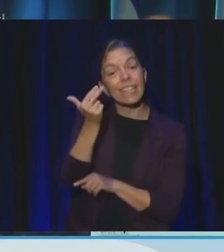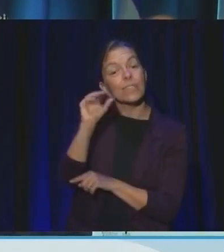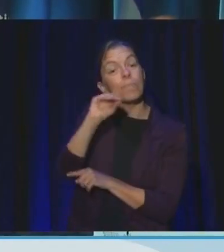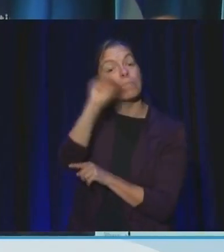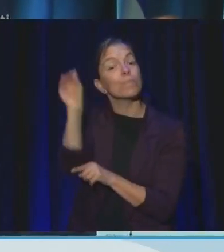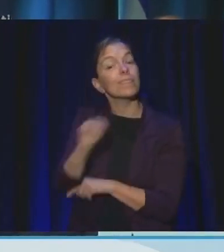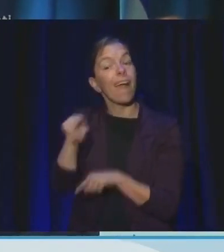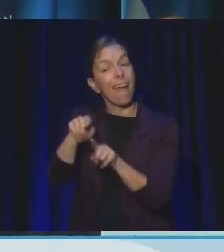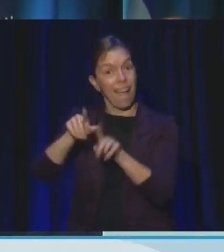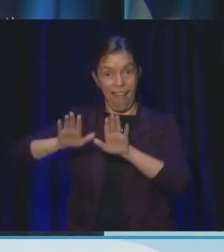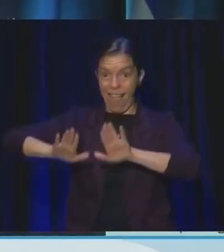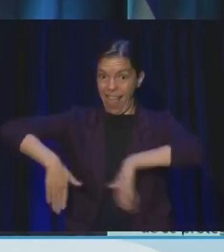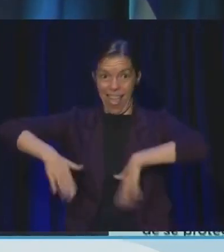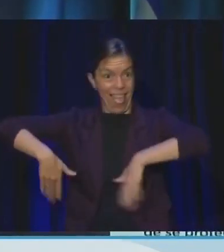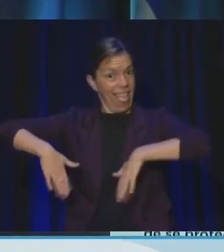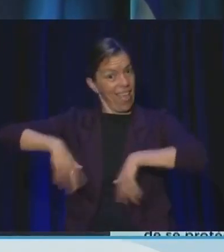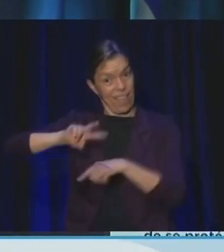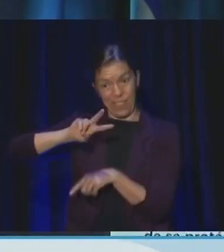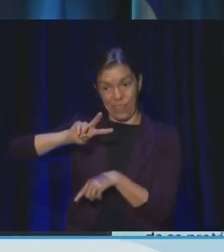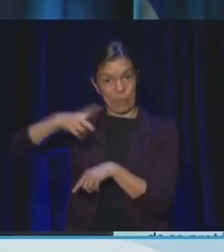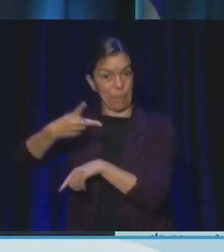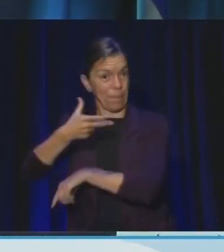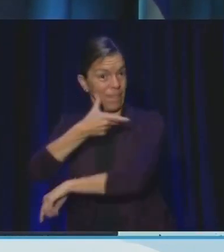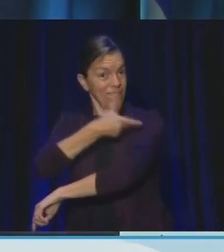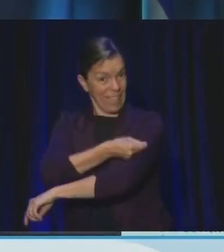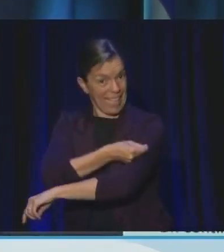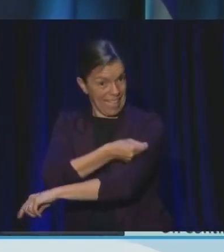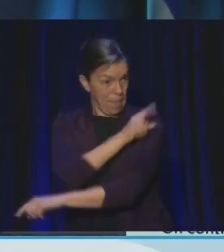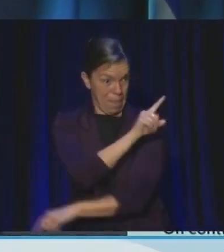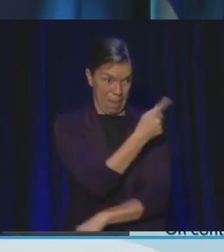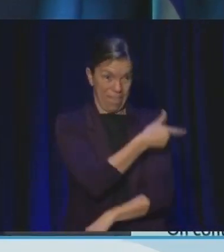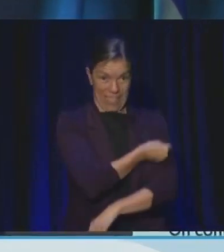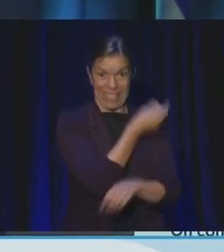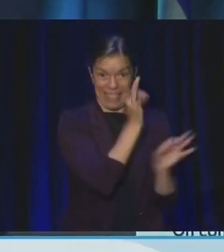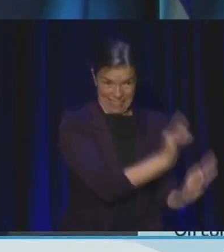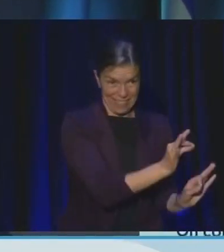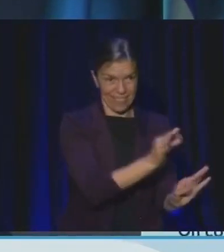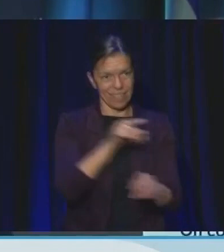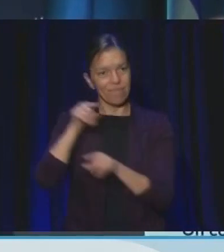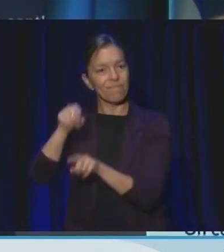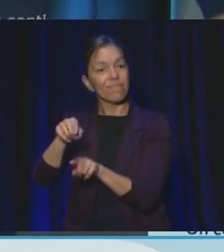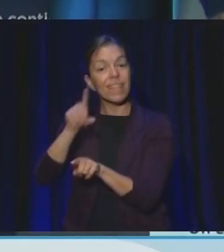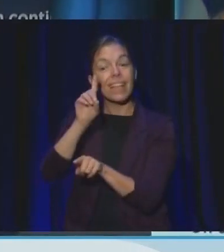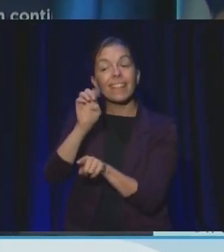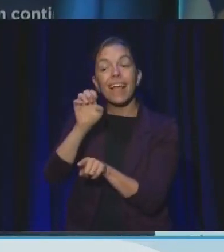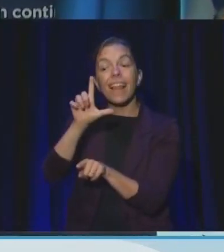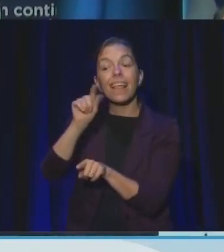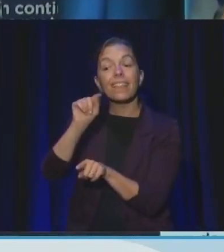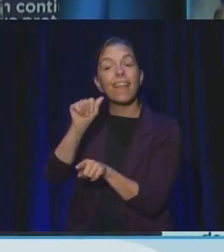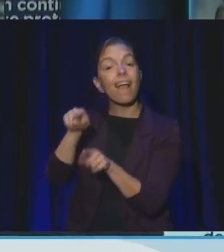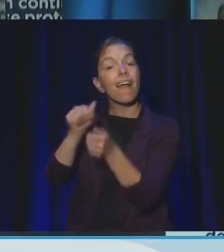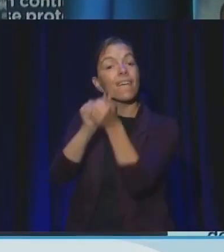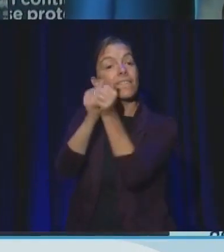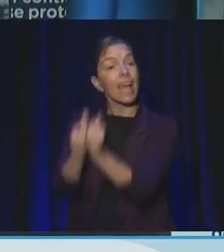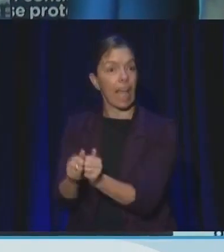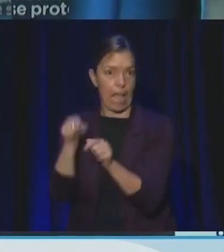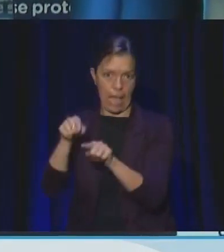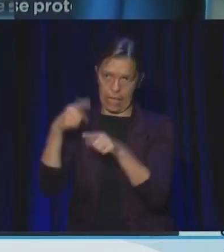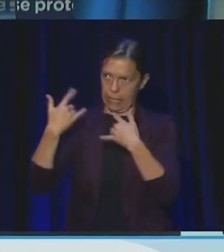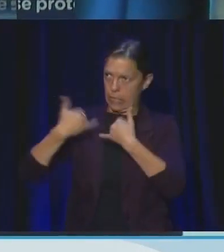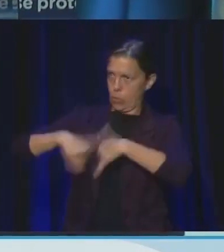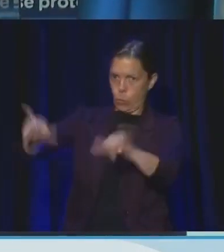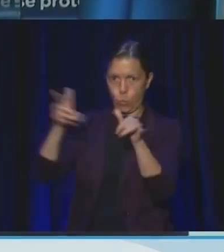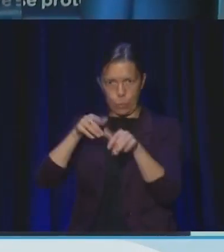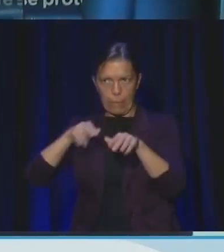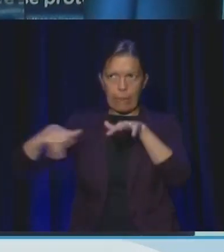it remains that, with the variant Delta, it's very contagious, and we see